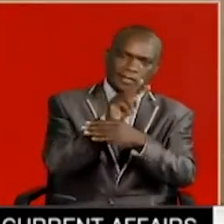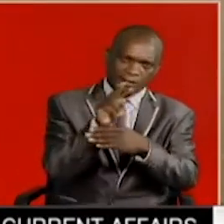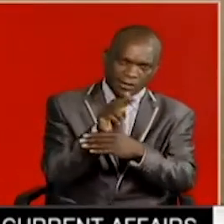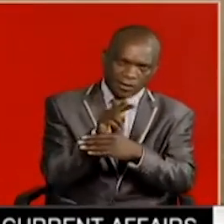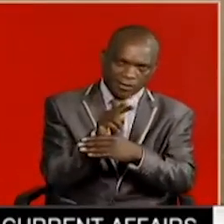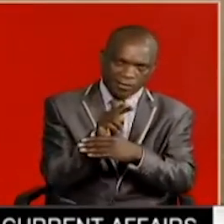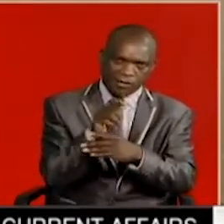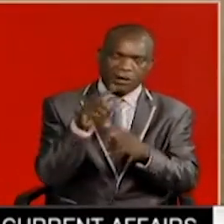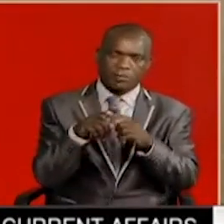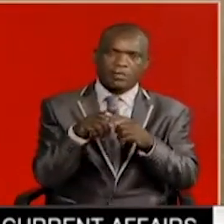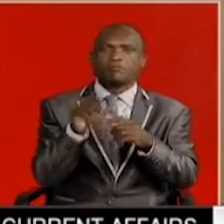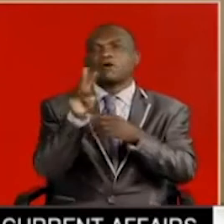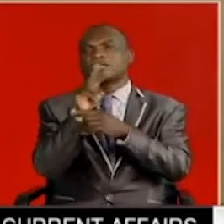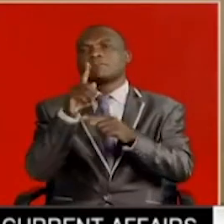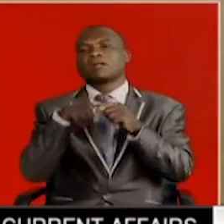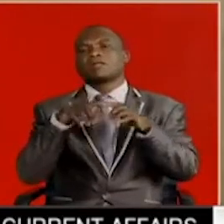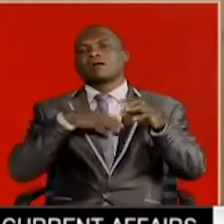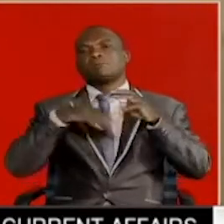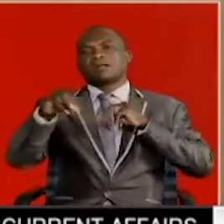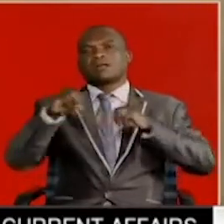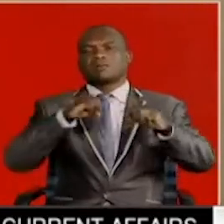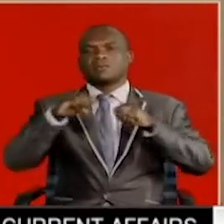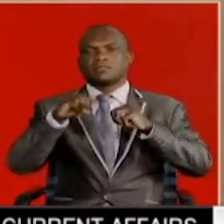and management of